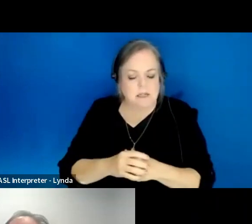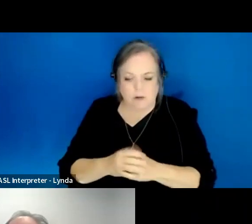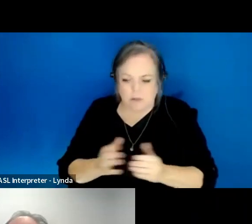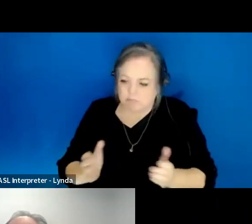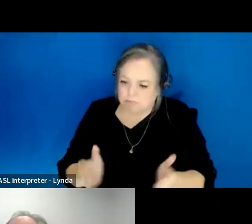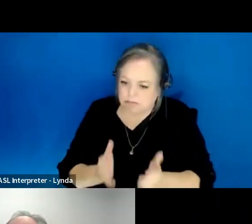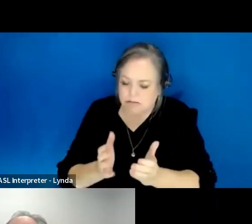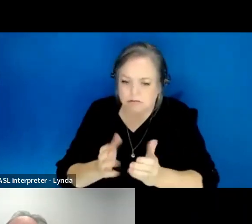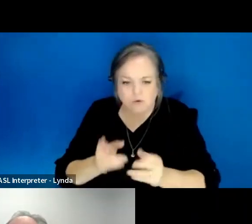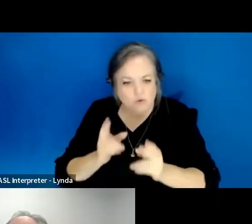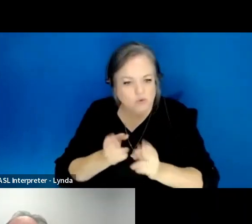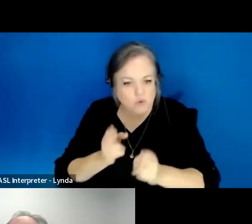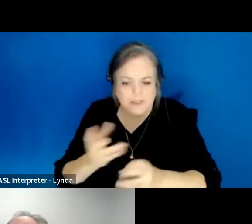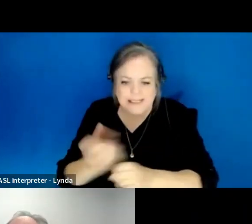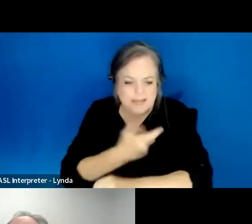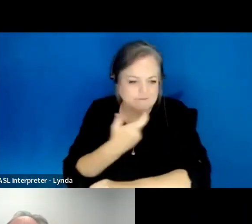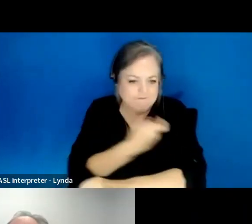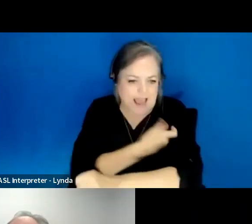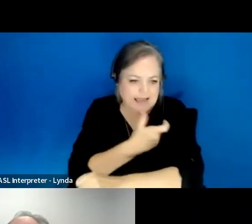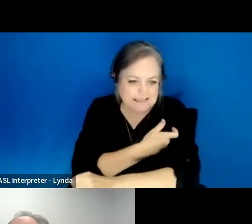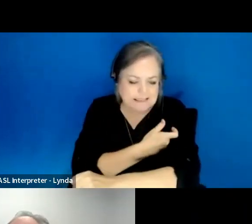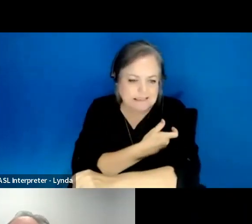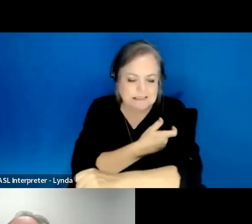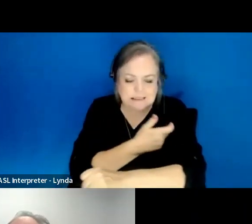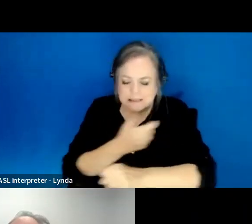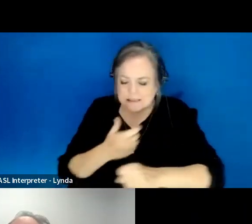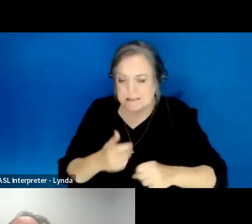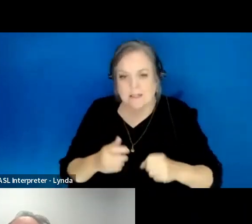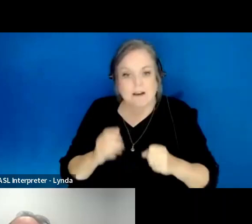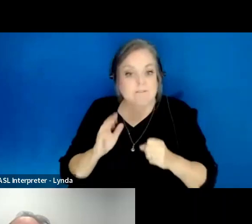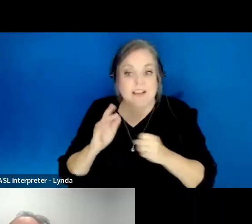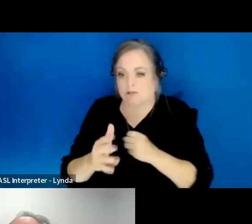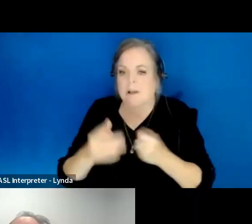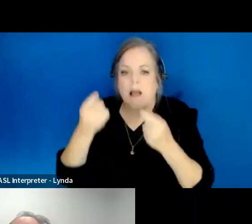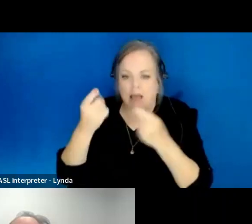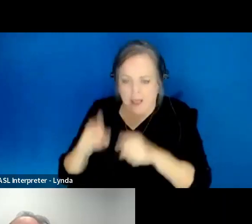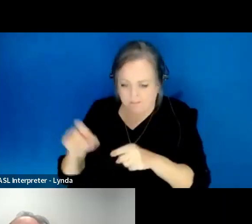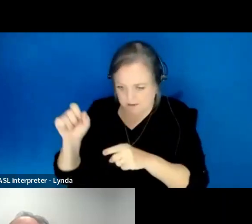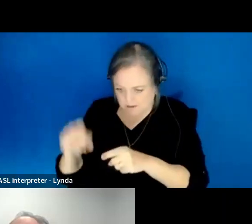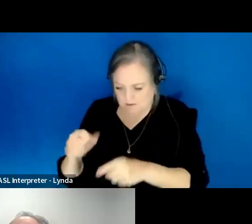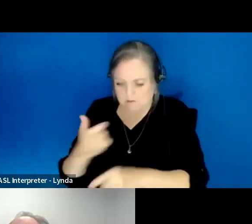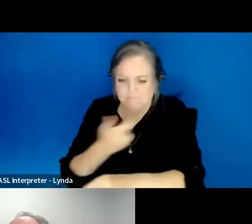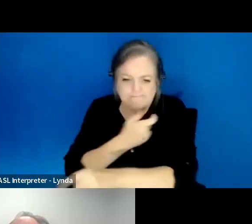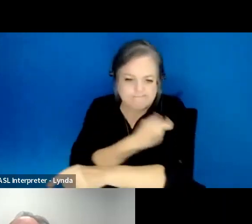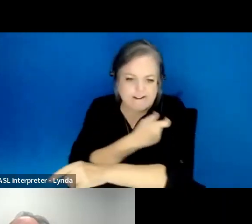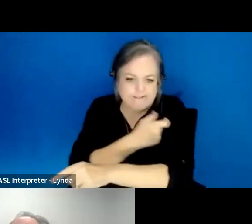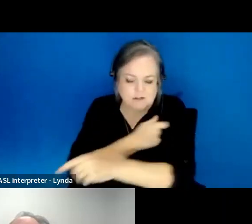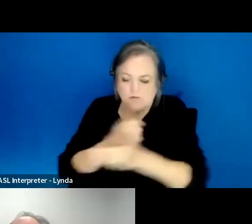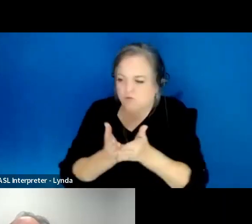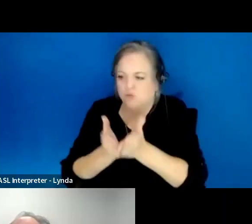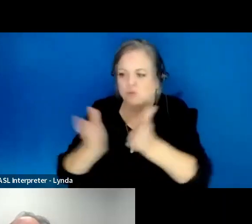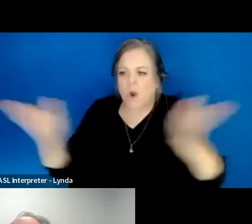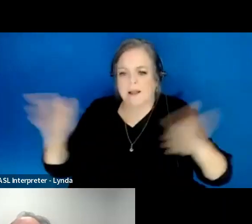to rapidly get these vaccines into people's arms, and we eventually got there. We eventually got to that point where the vaccines were widely